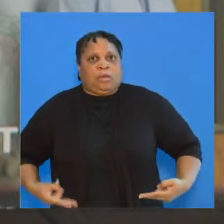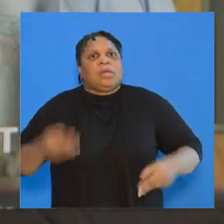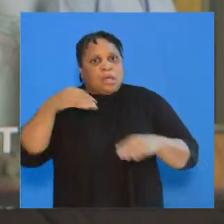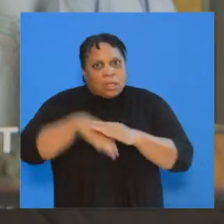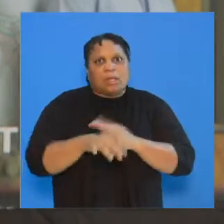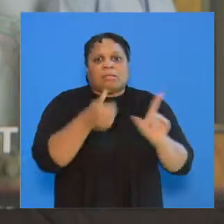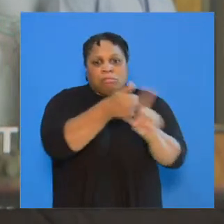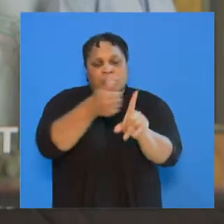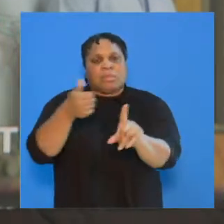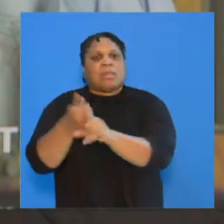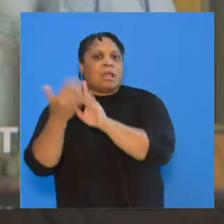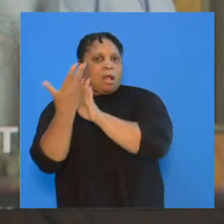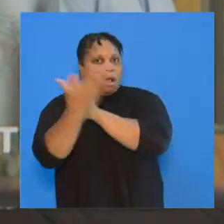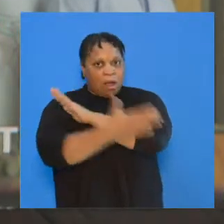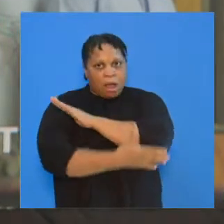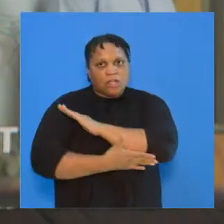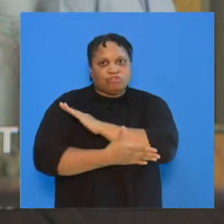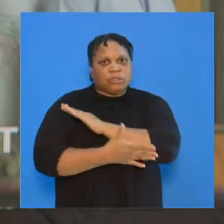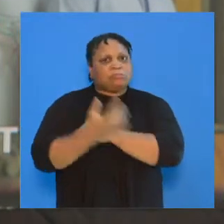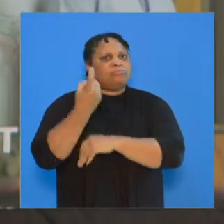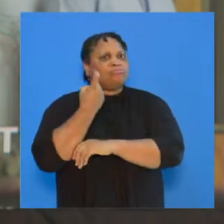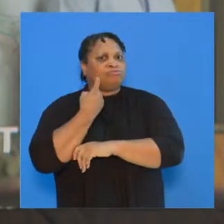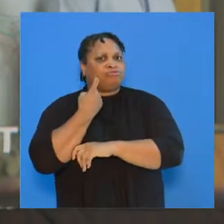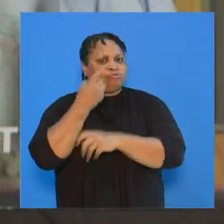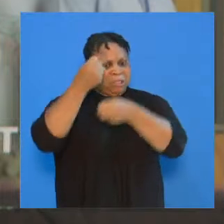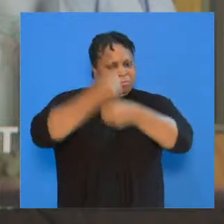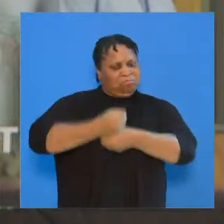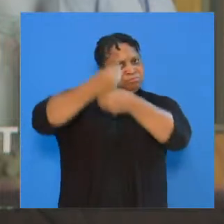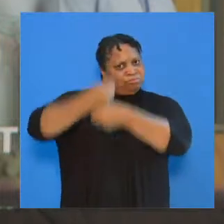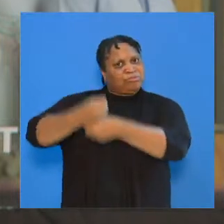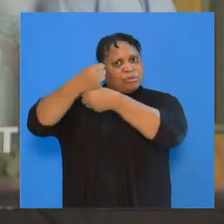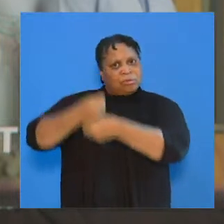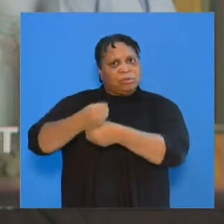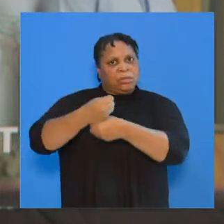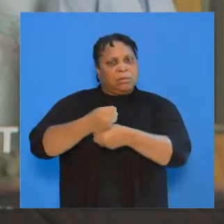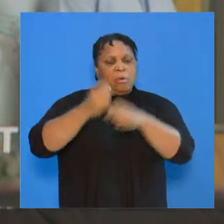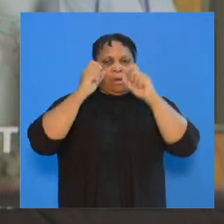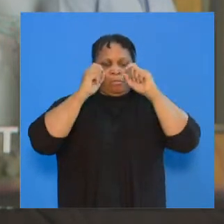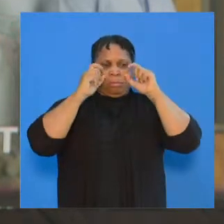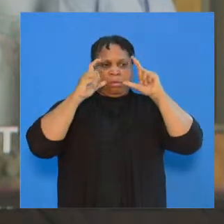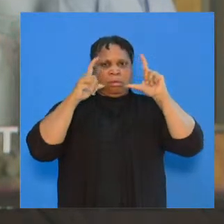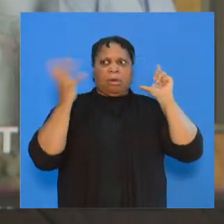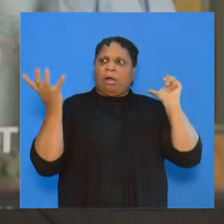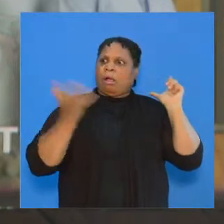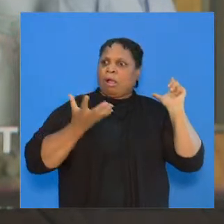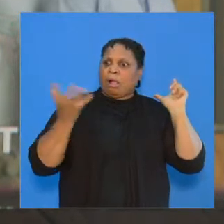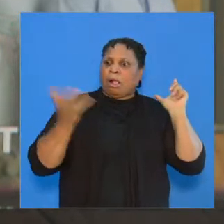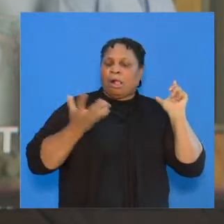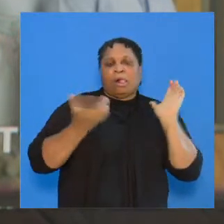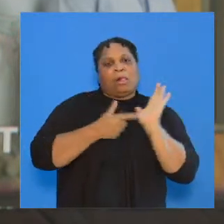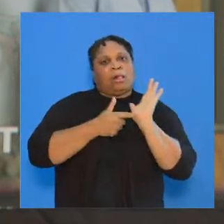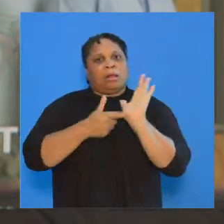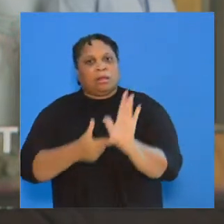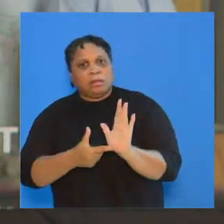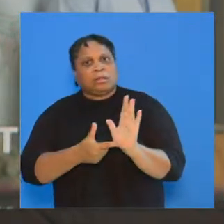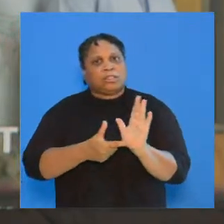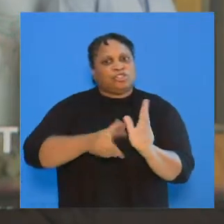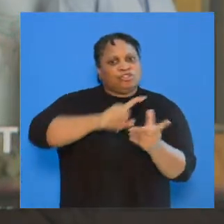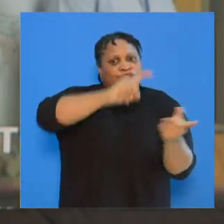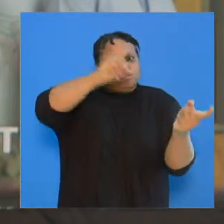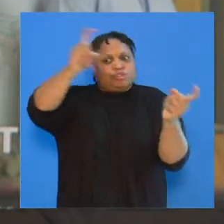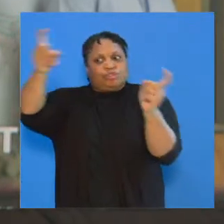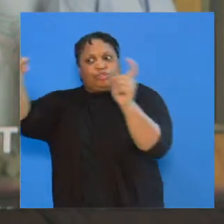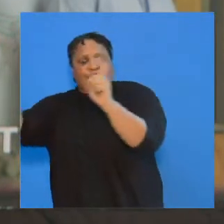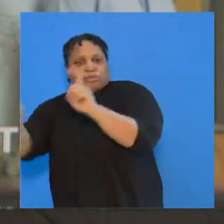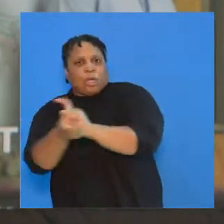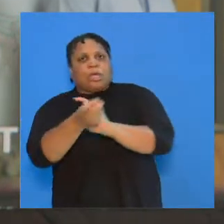country. The recent demonstrations helped to open many more eyes and revealed to many that sweeping changes is wanted